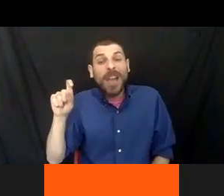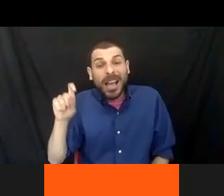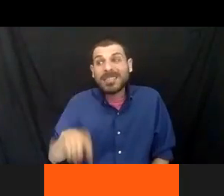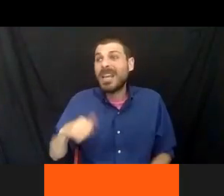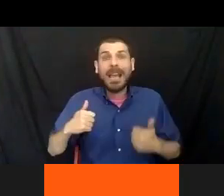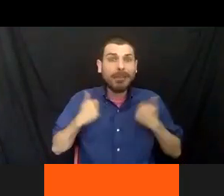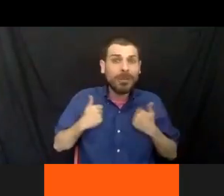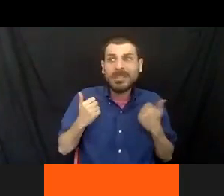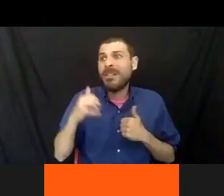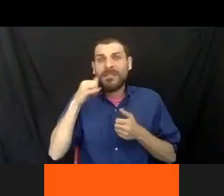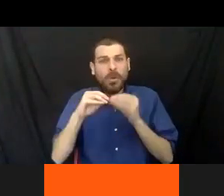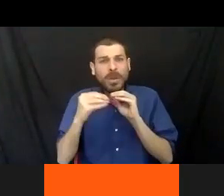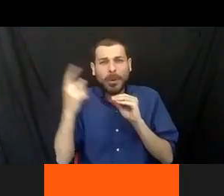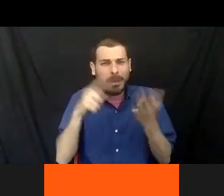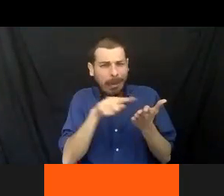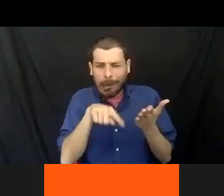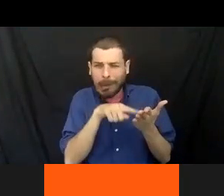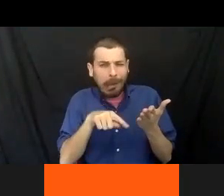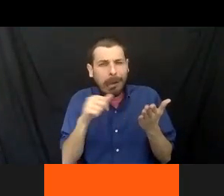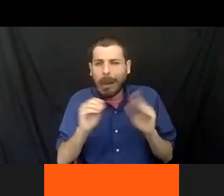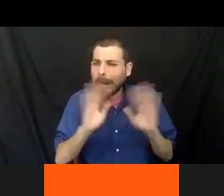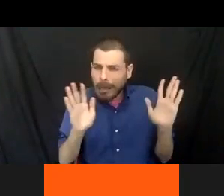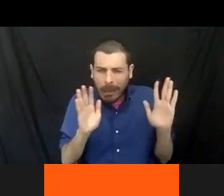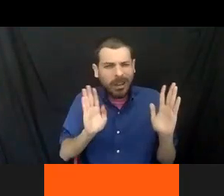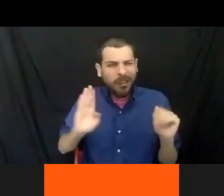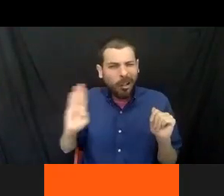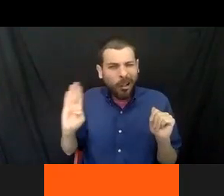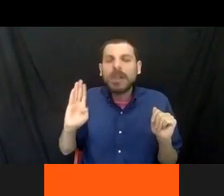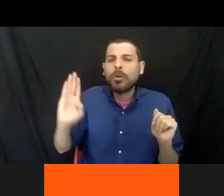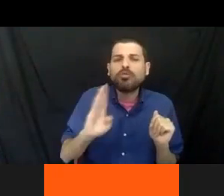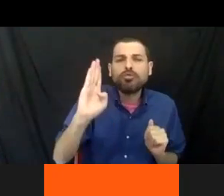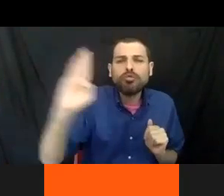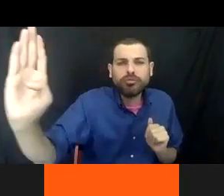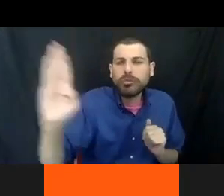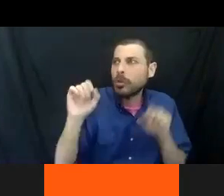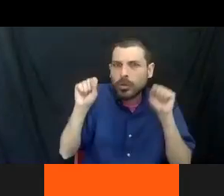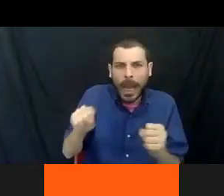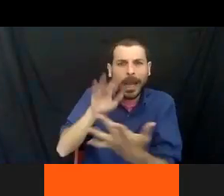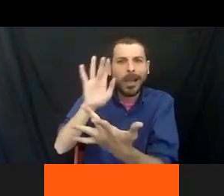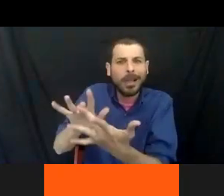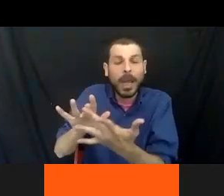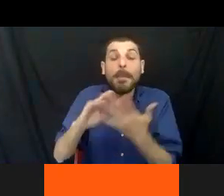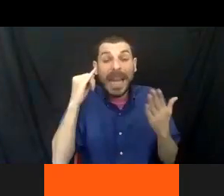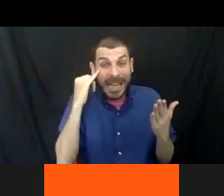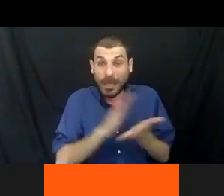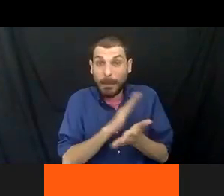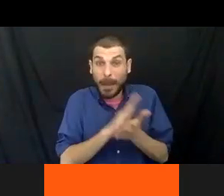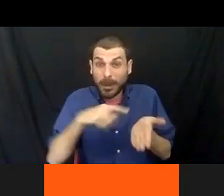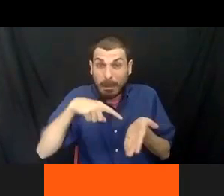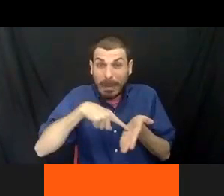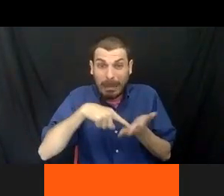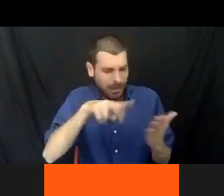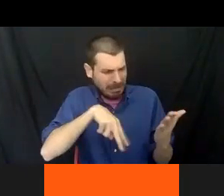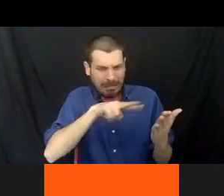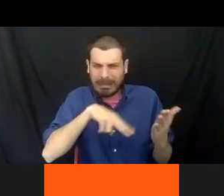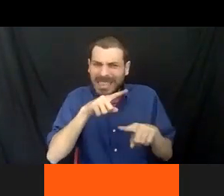on your monthly account statement, say. And if that's not available. I would think that you could probably